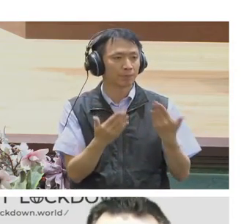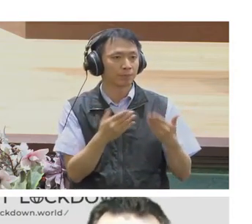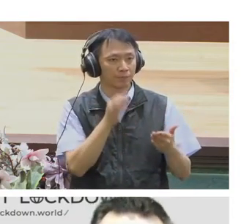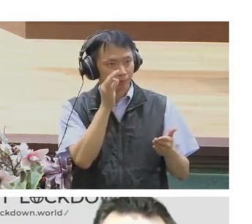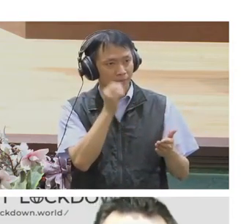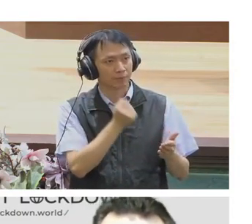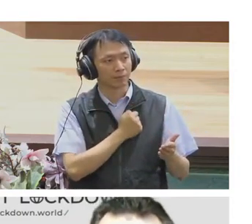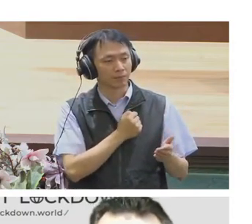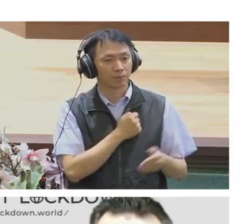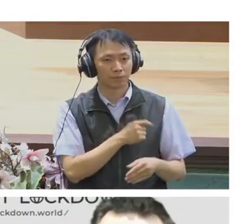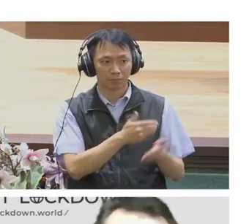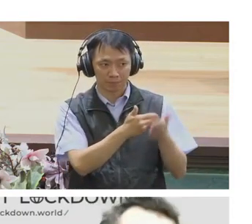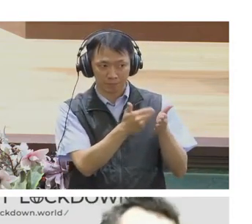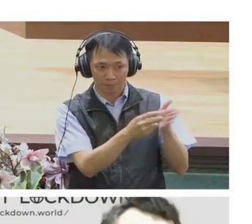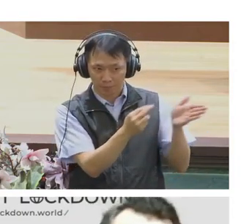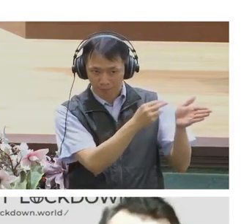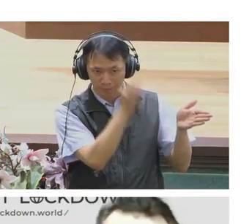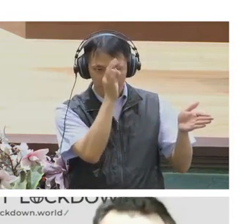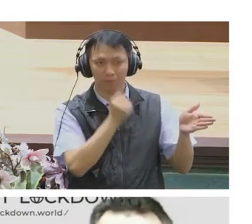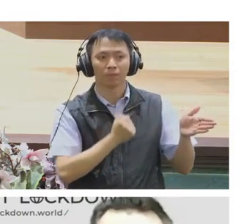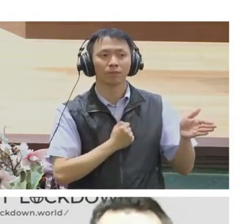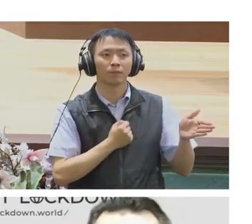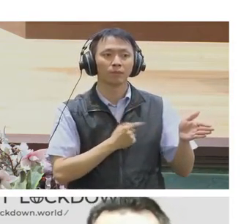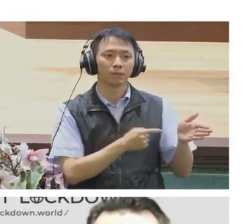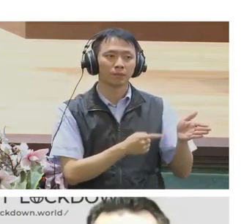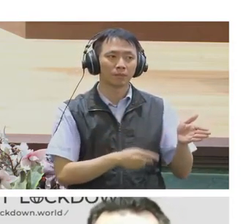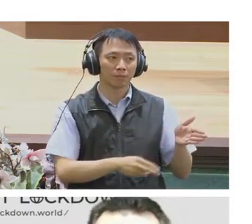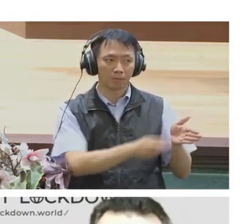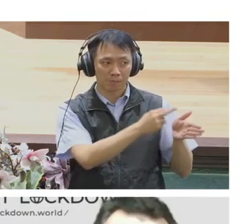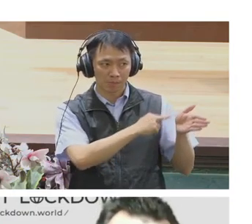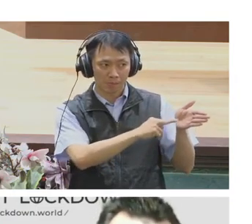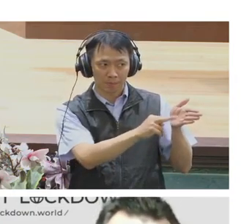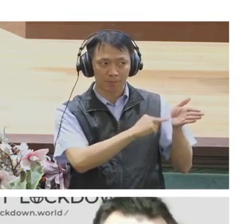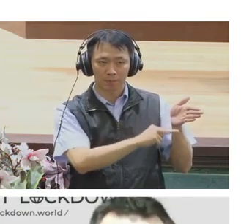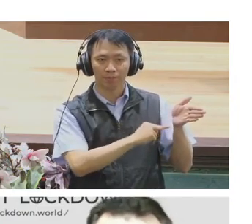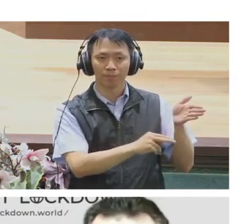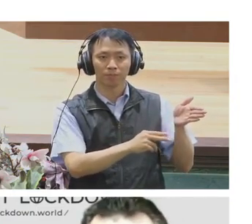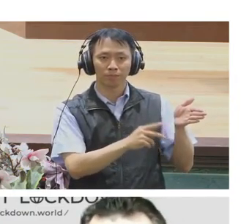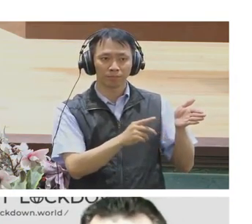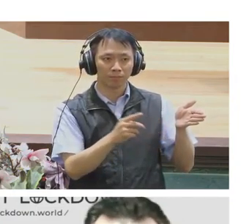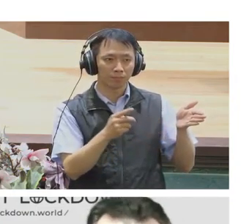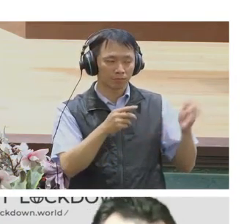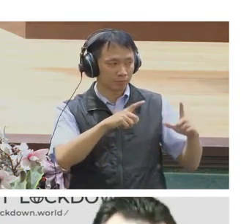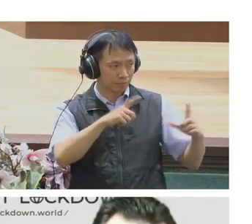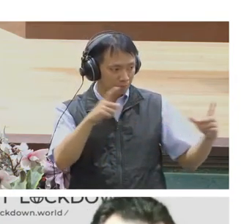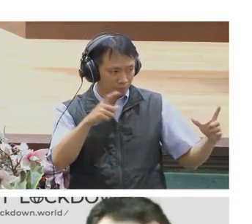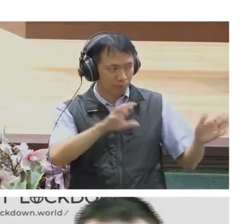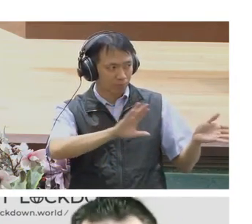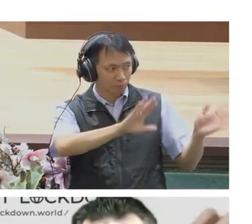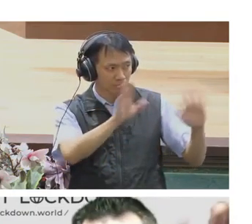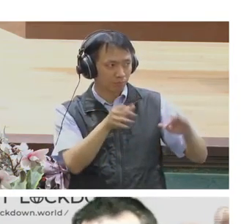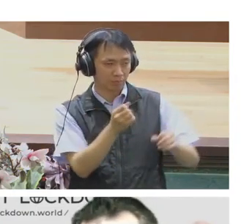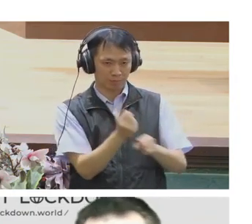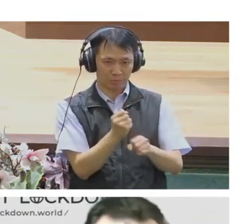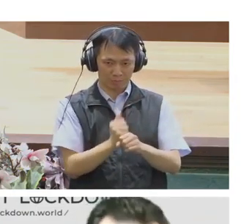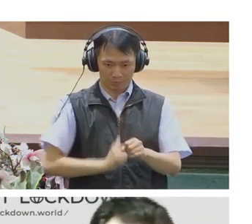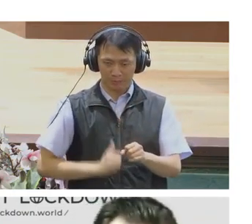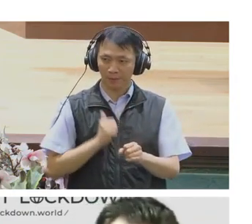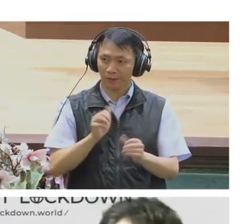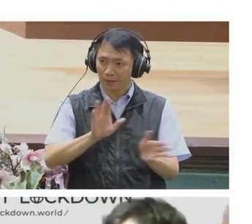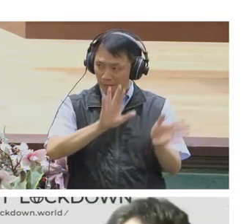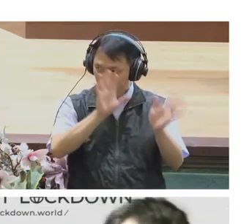see what we actually look like. What are we actually doing here? And this is the